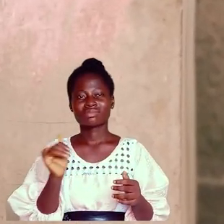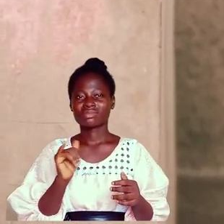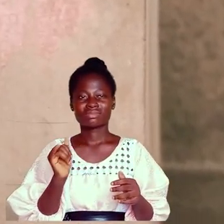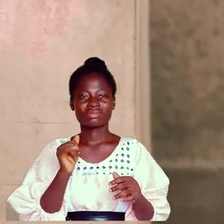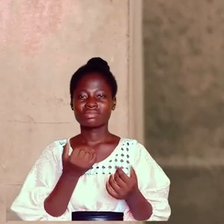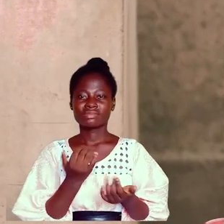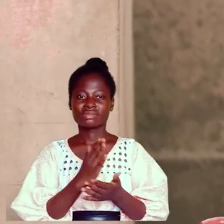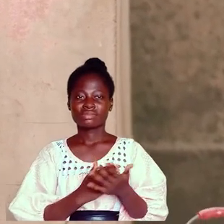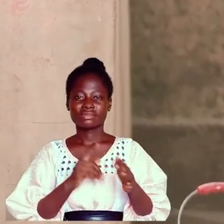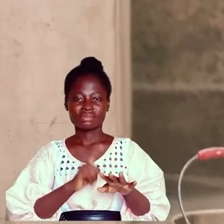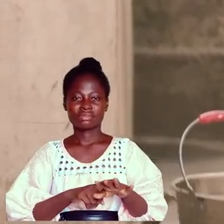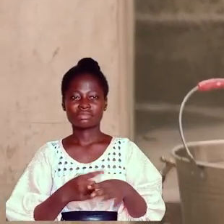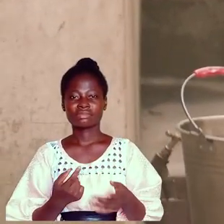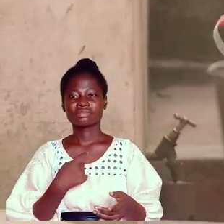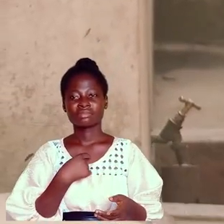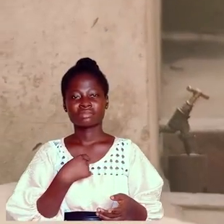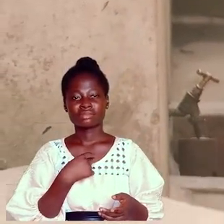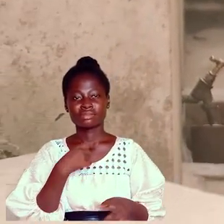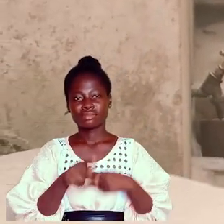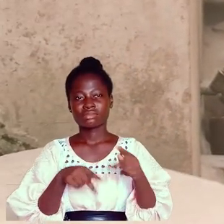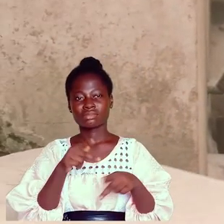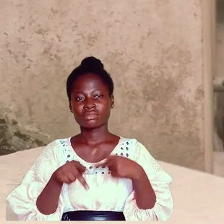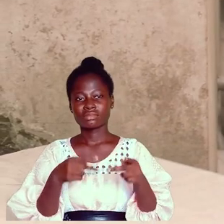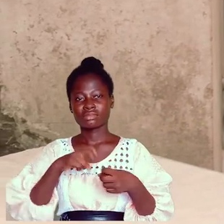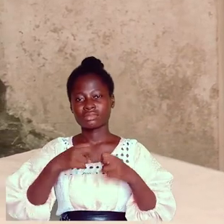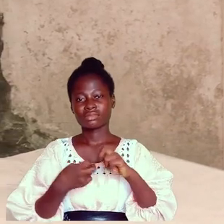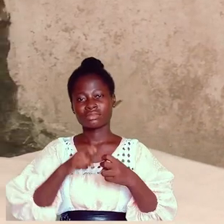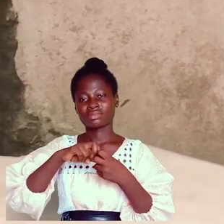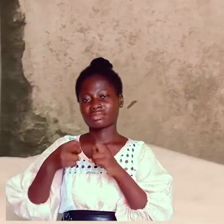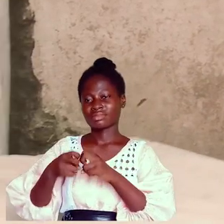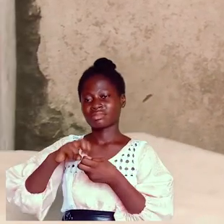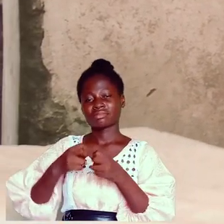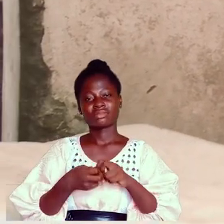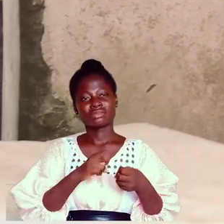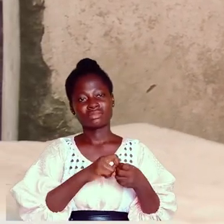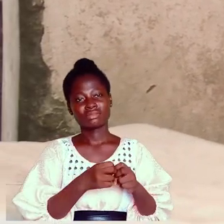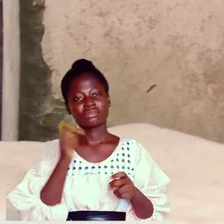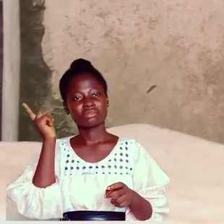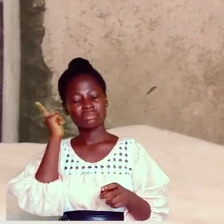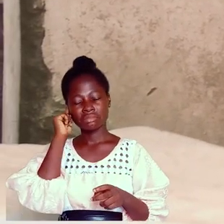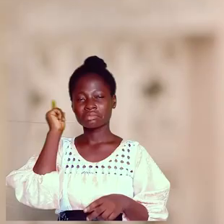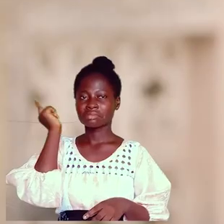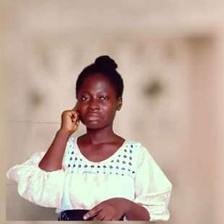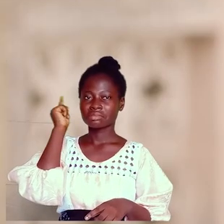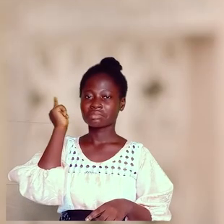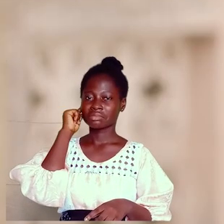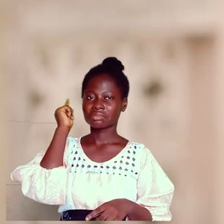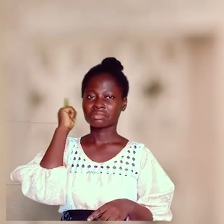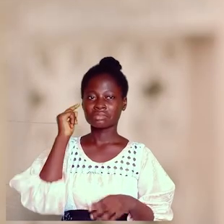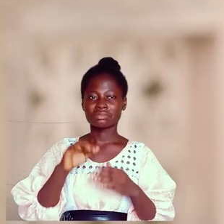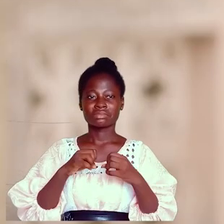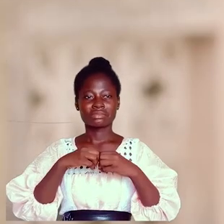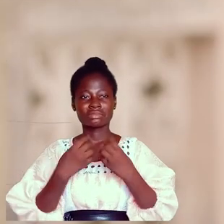talk more than I do. And it shouldn't be so. When I go there sometimes, like couples that have been coming there with their problems, and sometimes